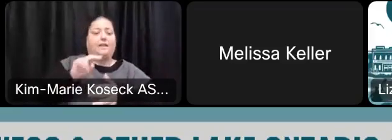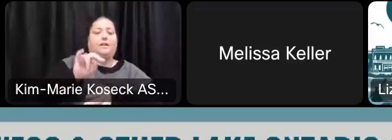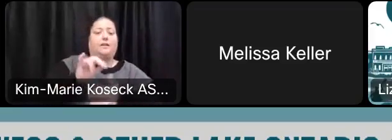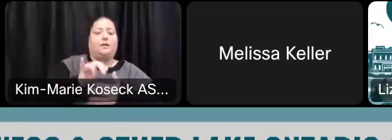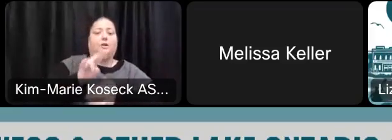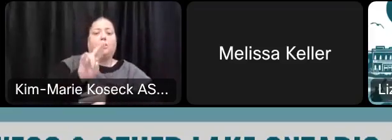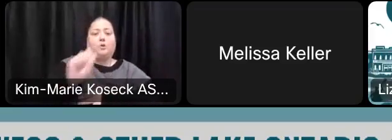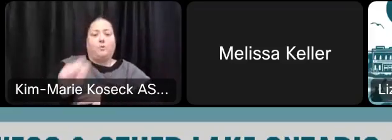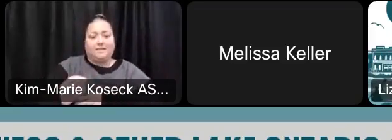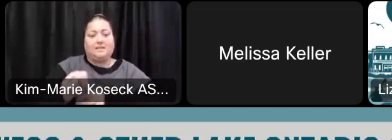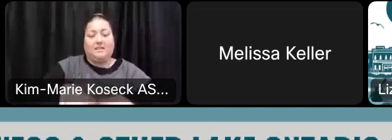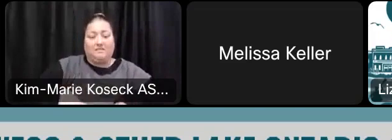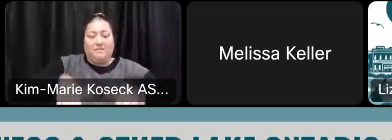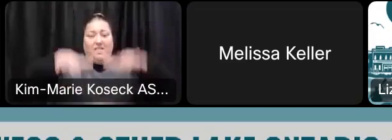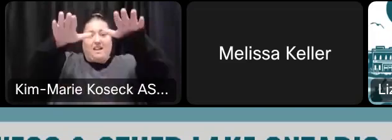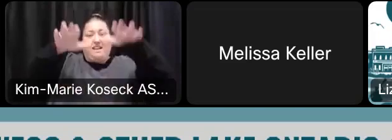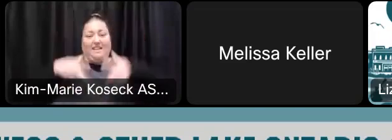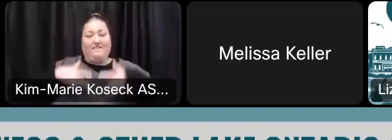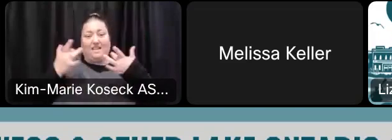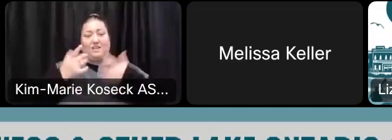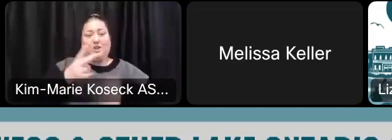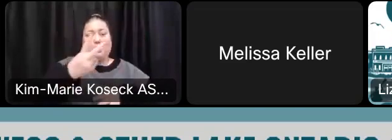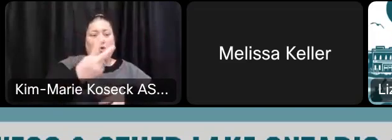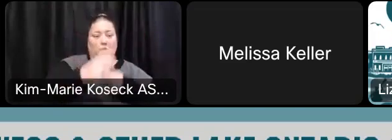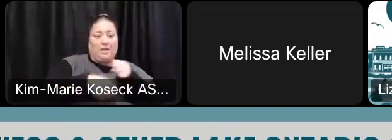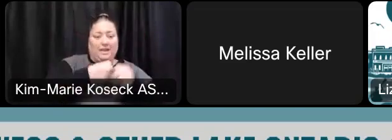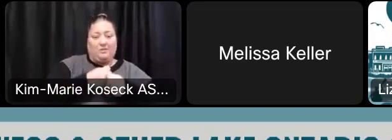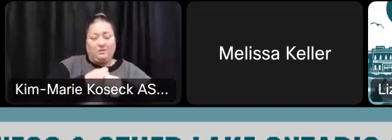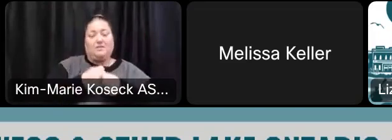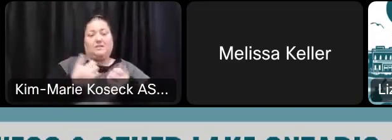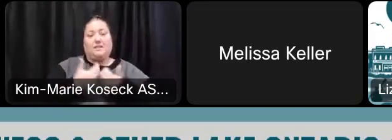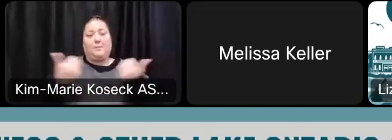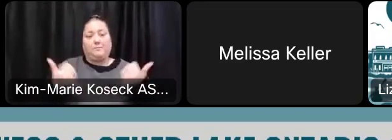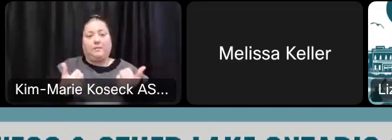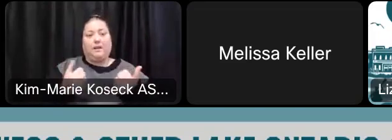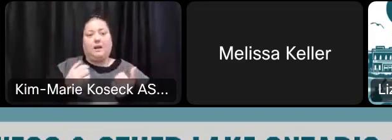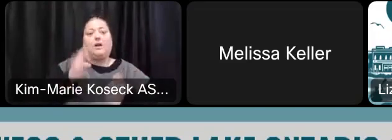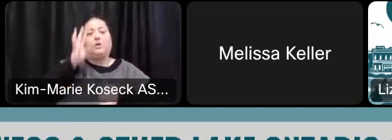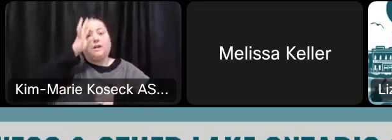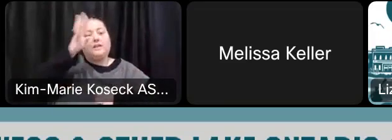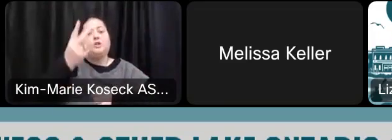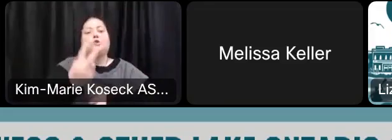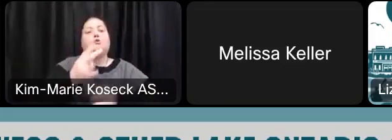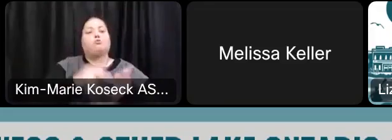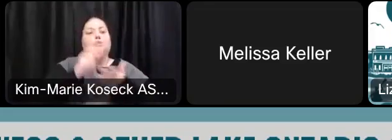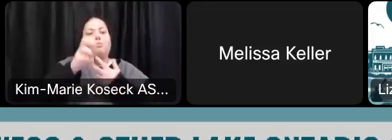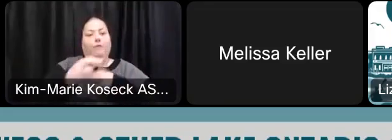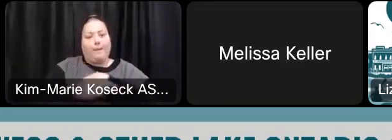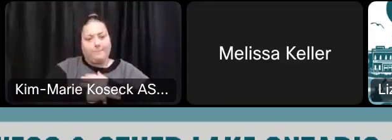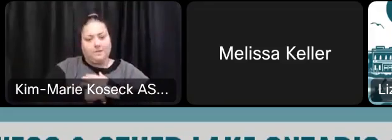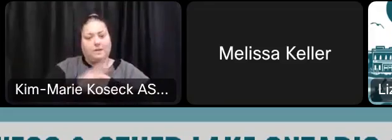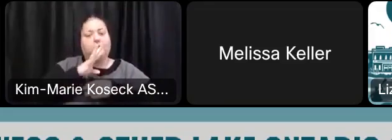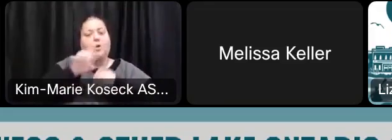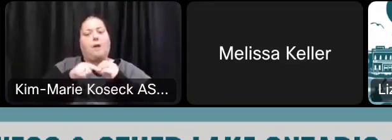These two flood events, almost back to back, 2 years apart, led to the creation of two programs that I'm going to talk about in a